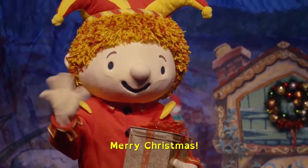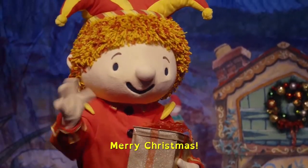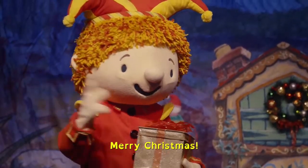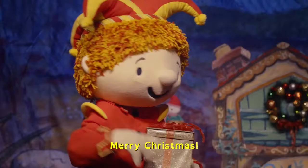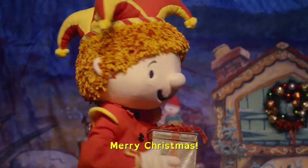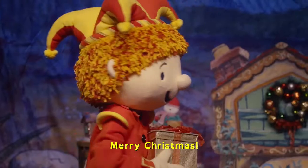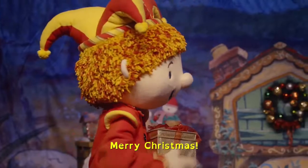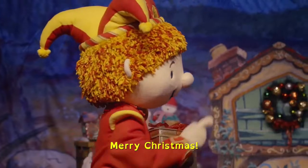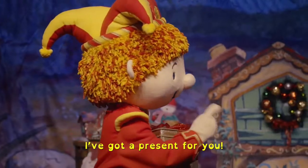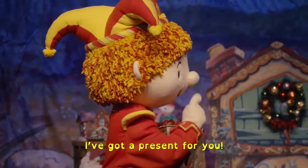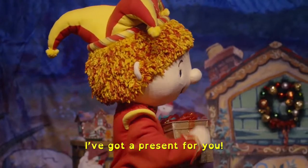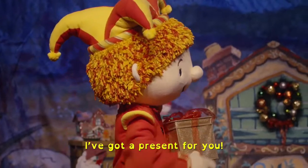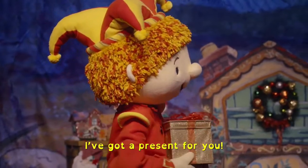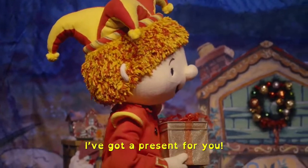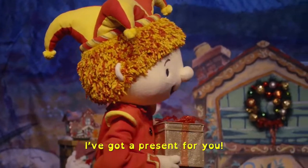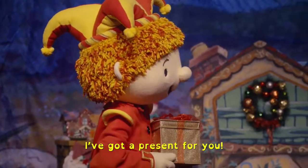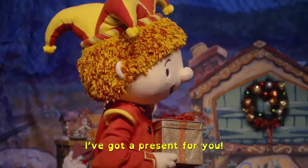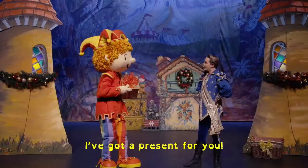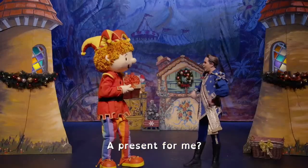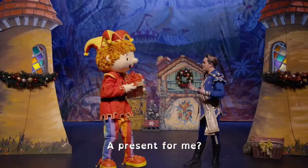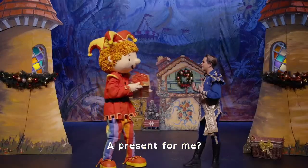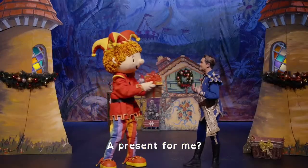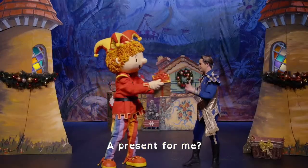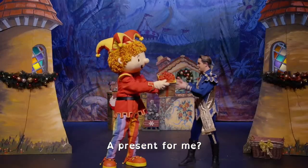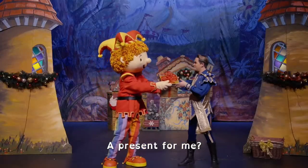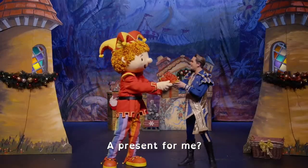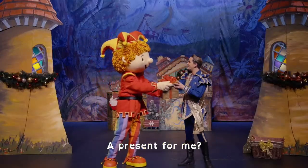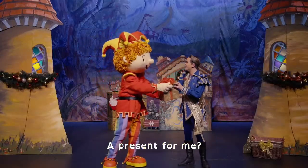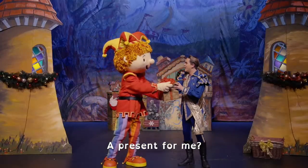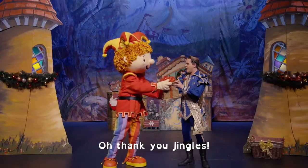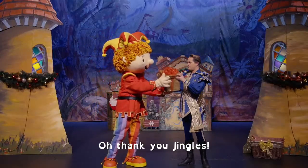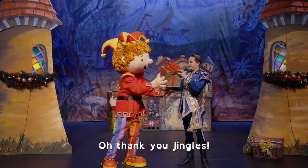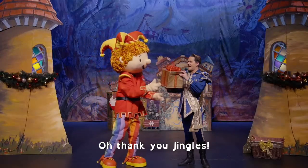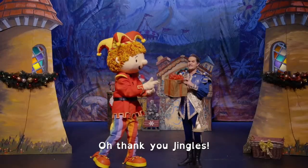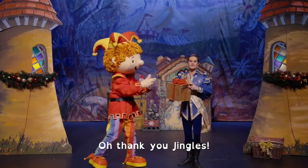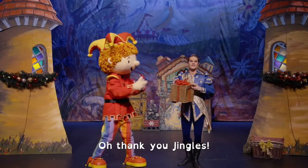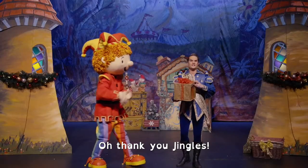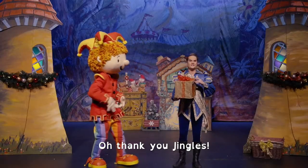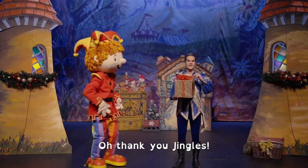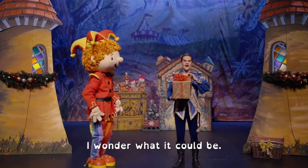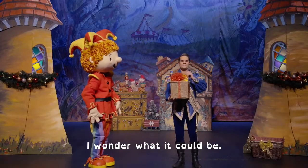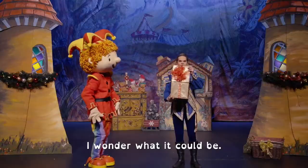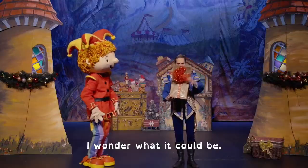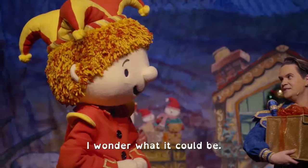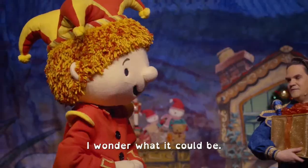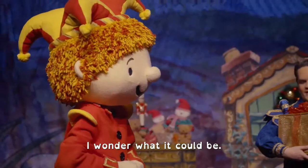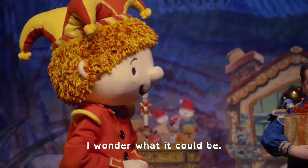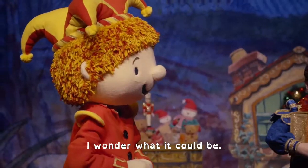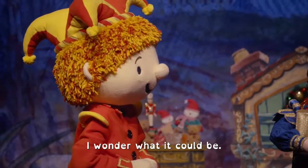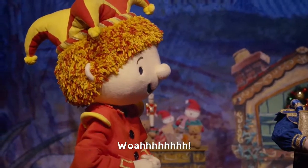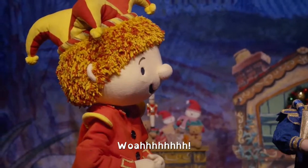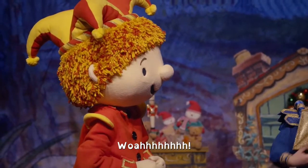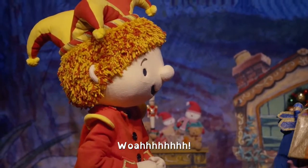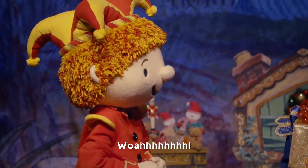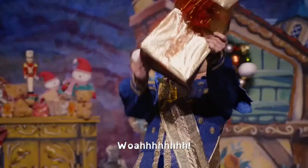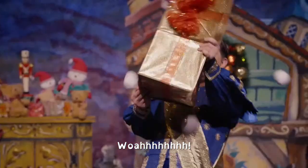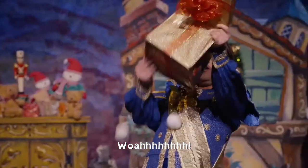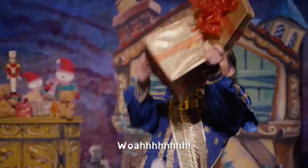Merry Christmas. I've got a present for you. A present for me? Oh, thank you, Jingles. I wonder what it could be.